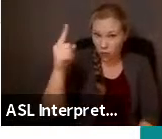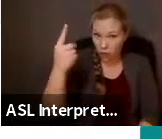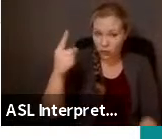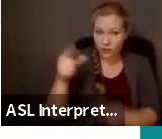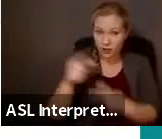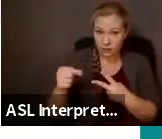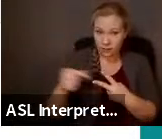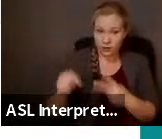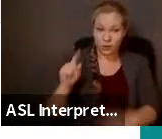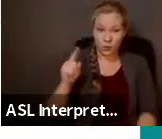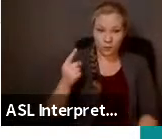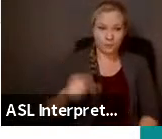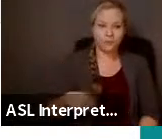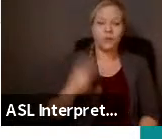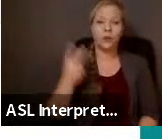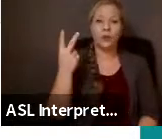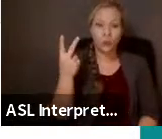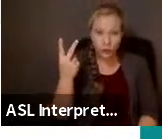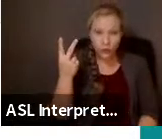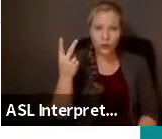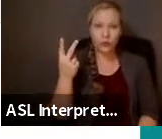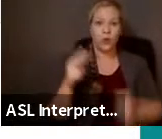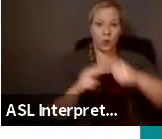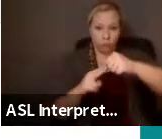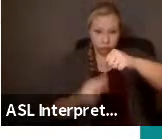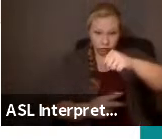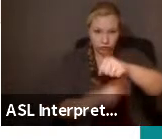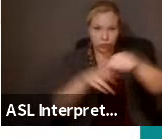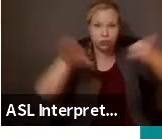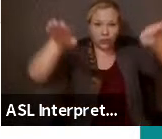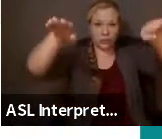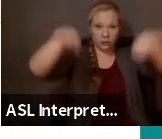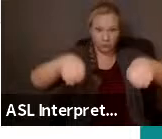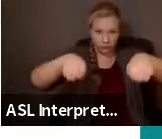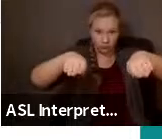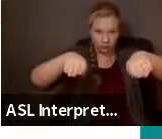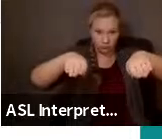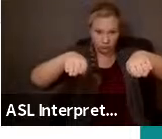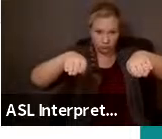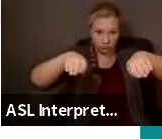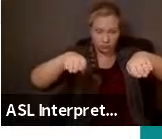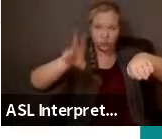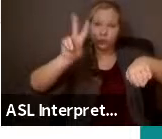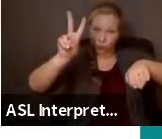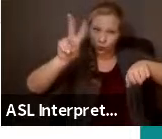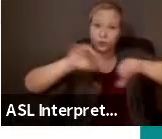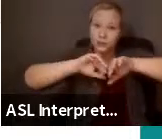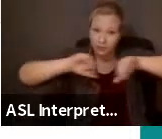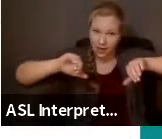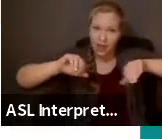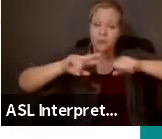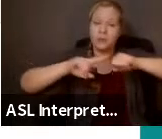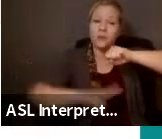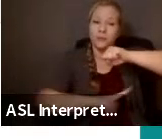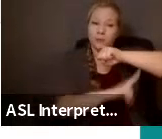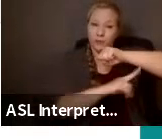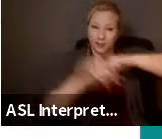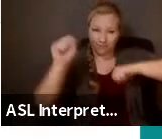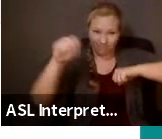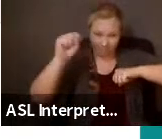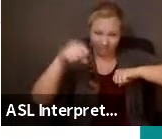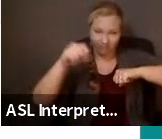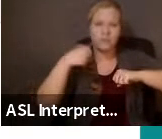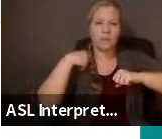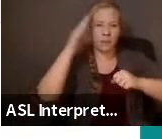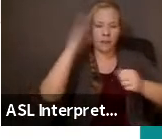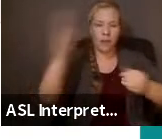have 2 bridges, and I'll go into these a little bit further. The next few slides zoom into each of these, and we'll talk